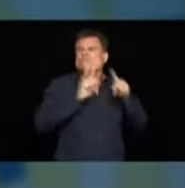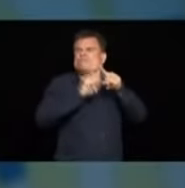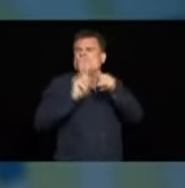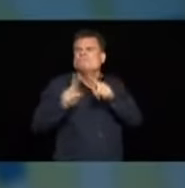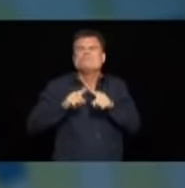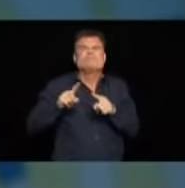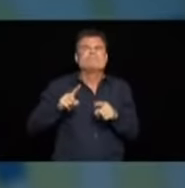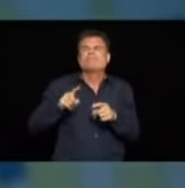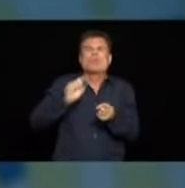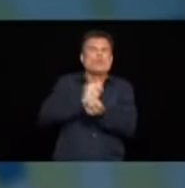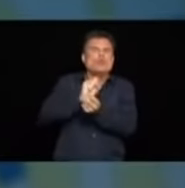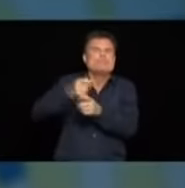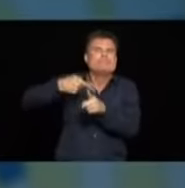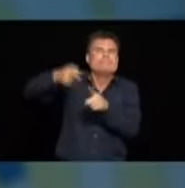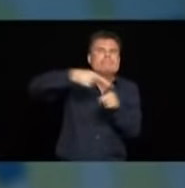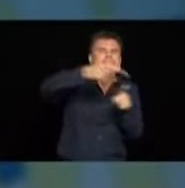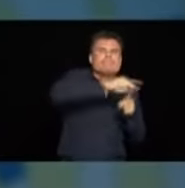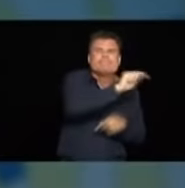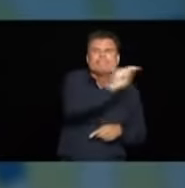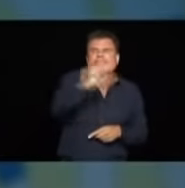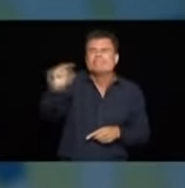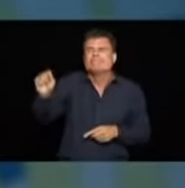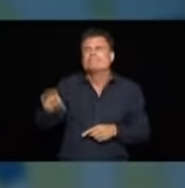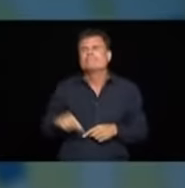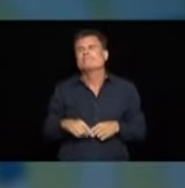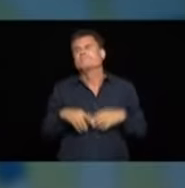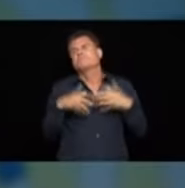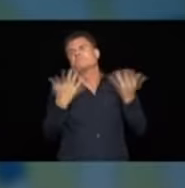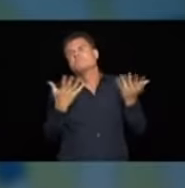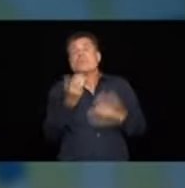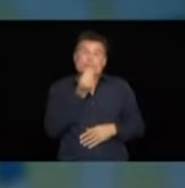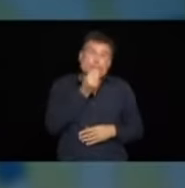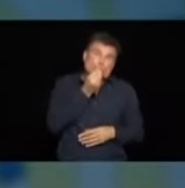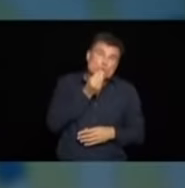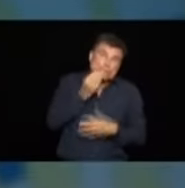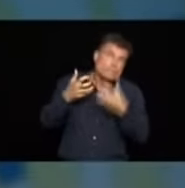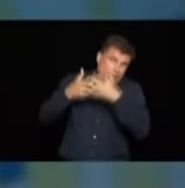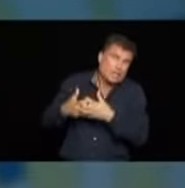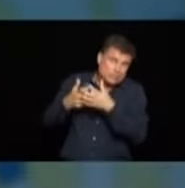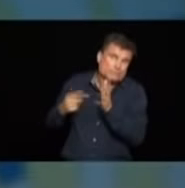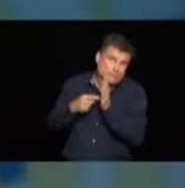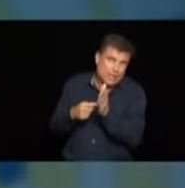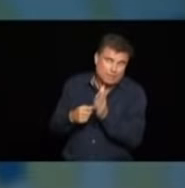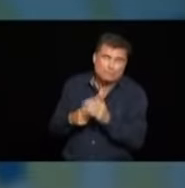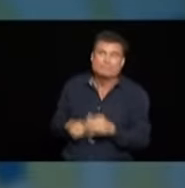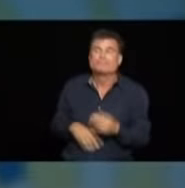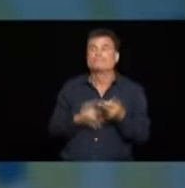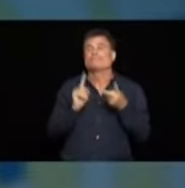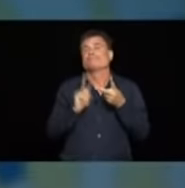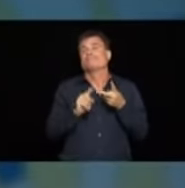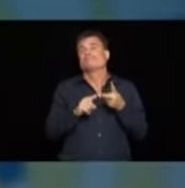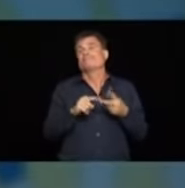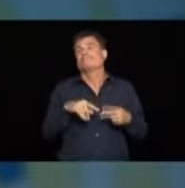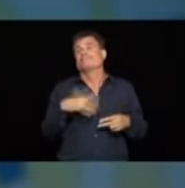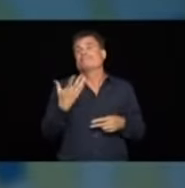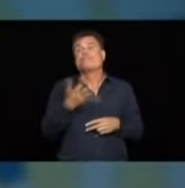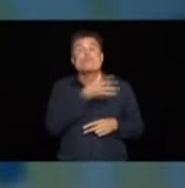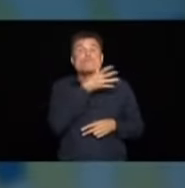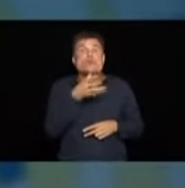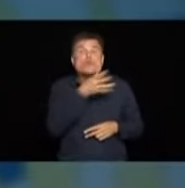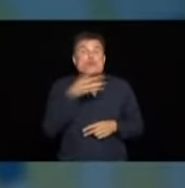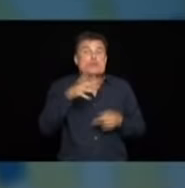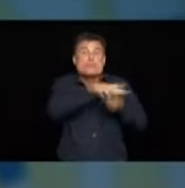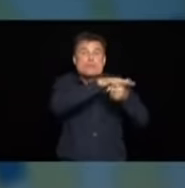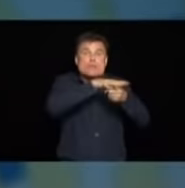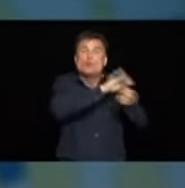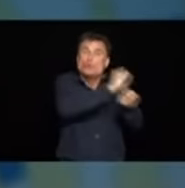large clusters in some workplaces like the poultry processing plants. We had other